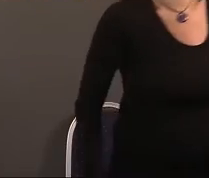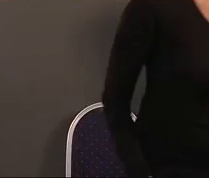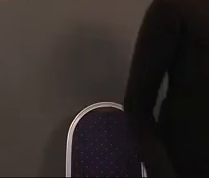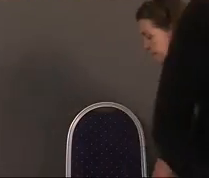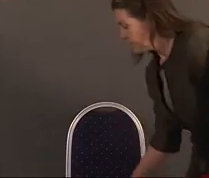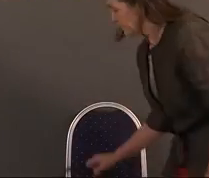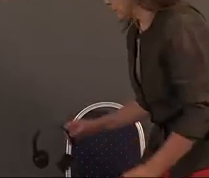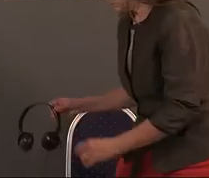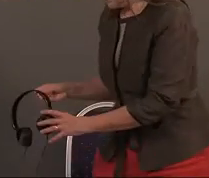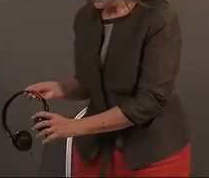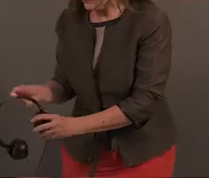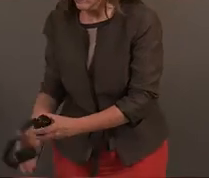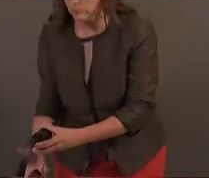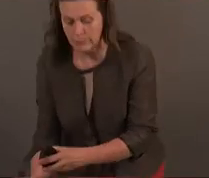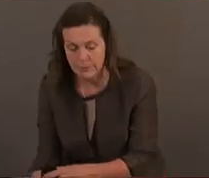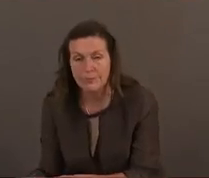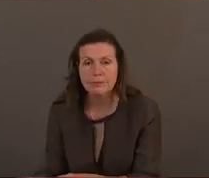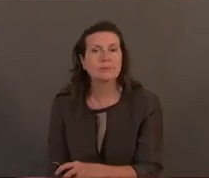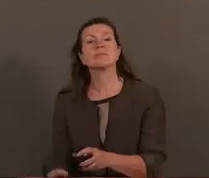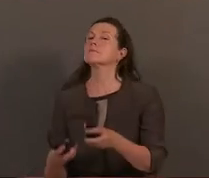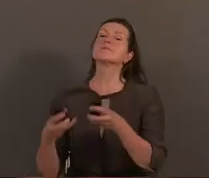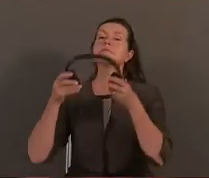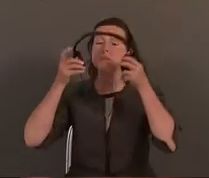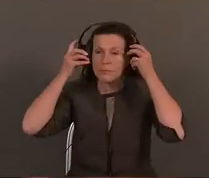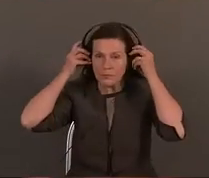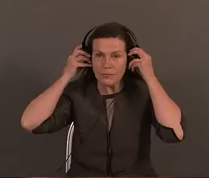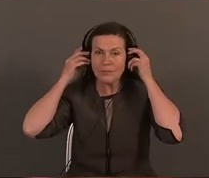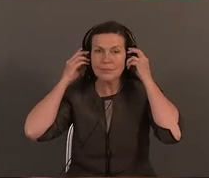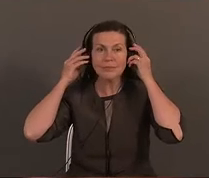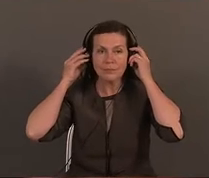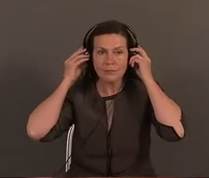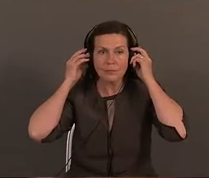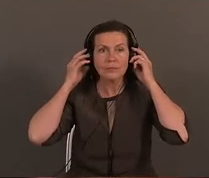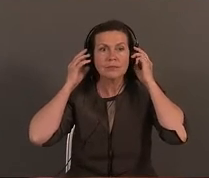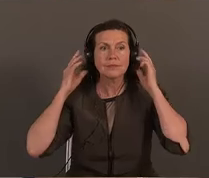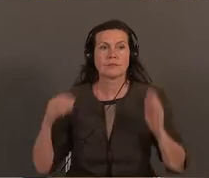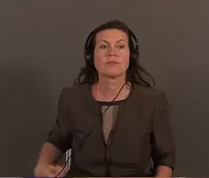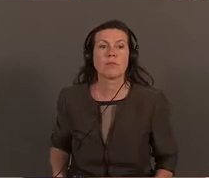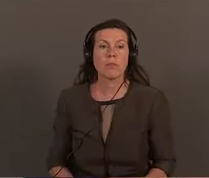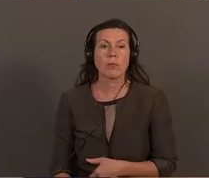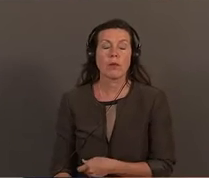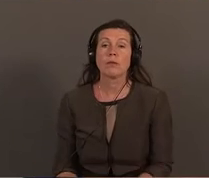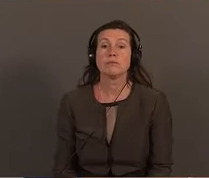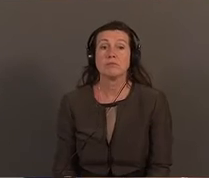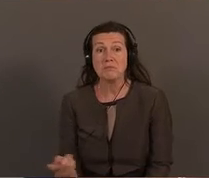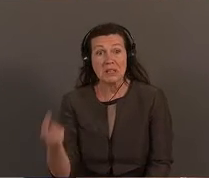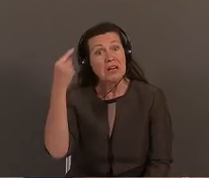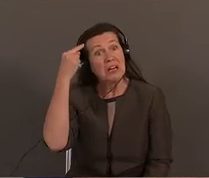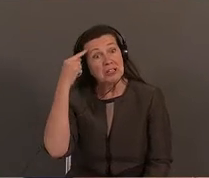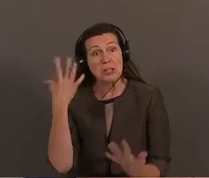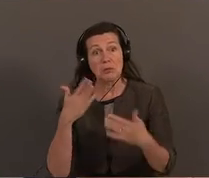that eventually it will become even from one country to the other? Nobody can